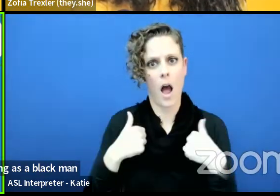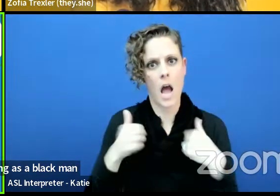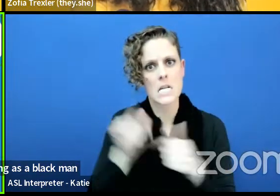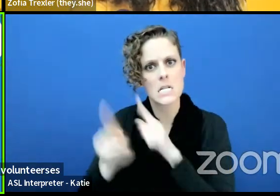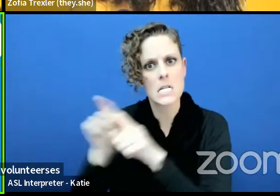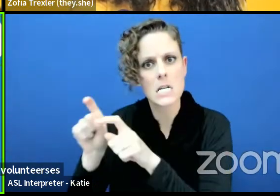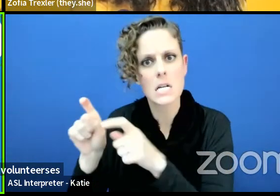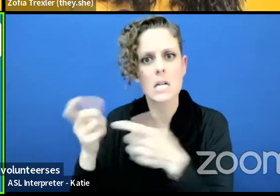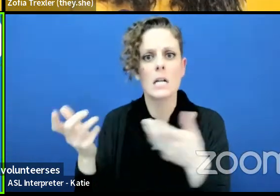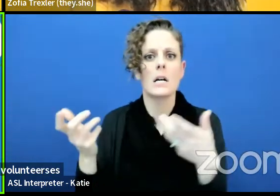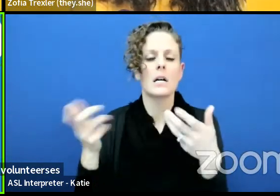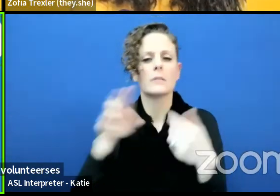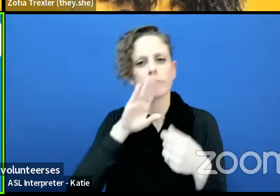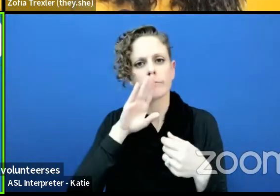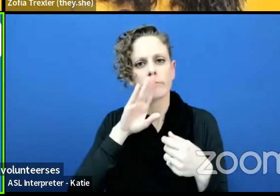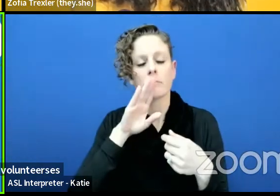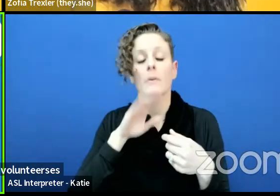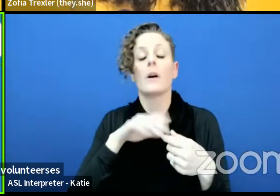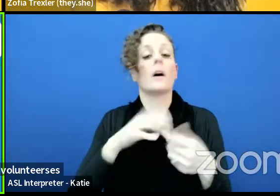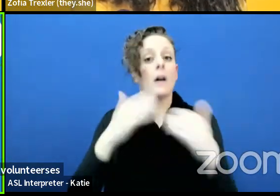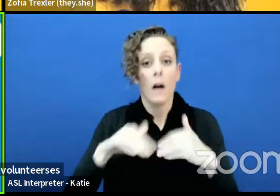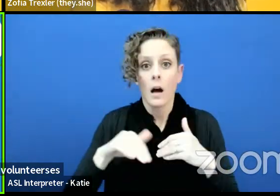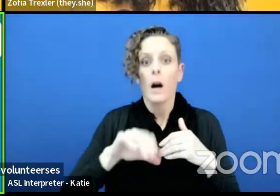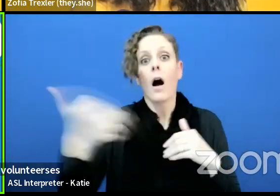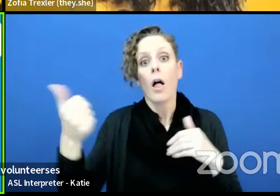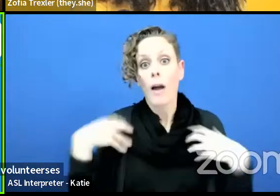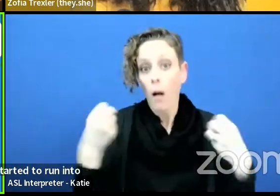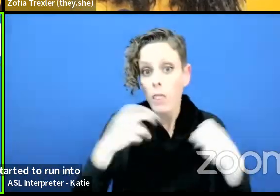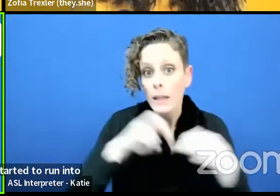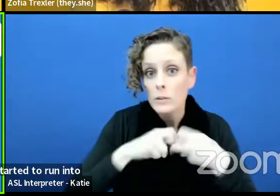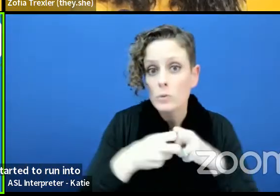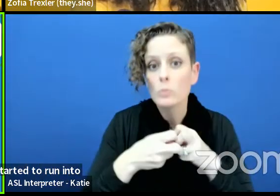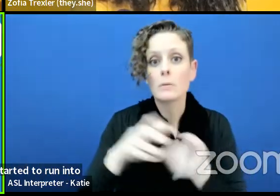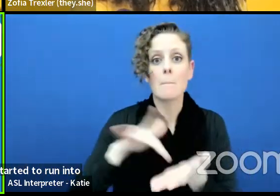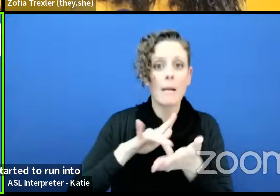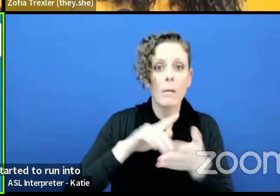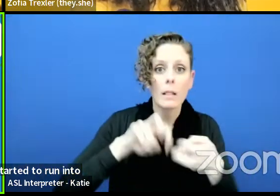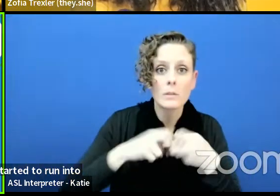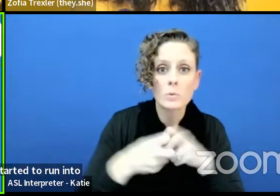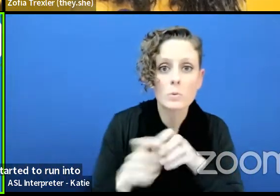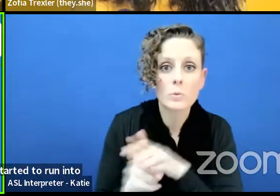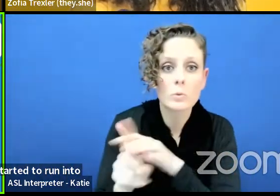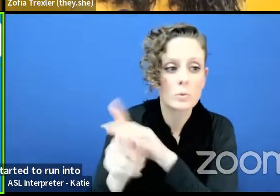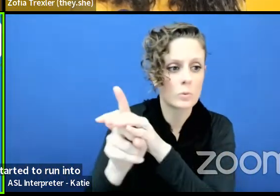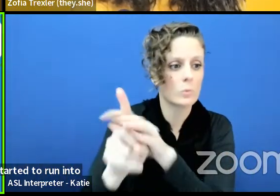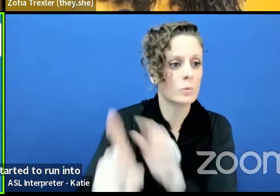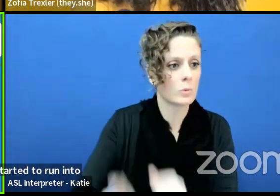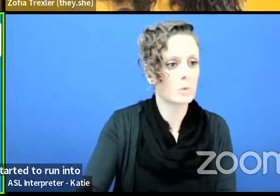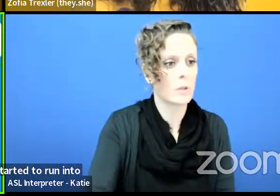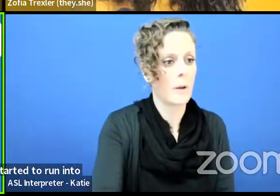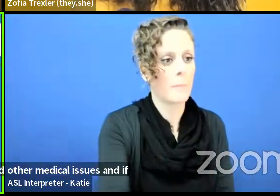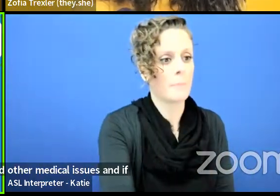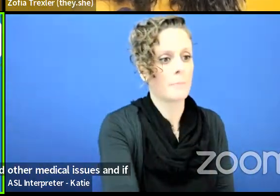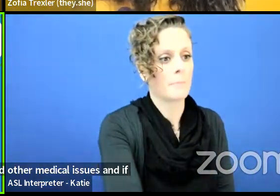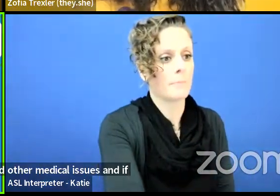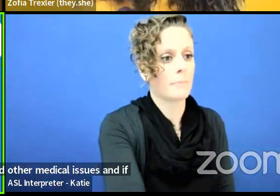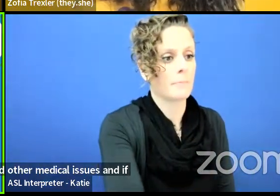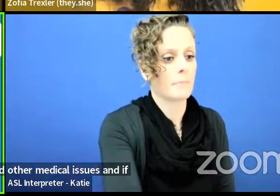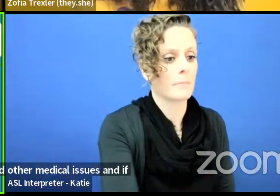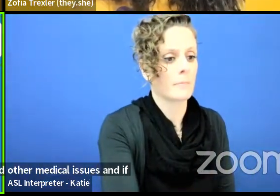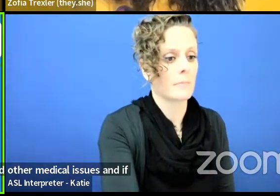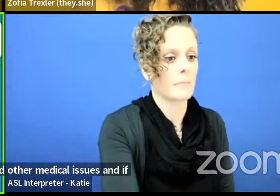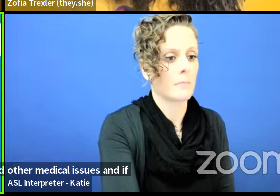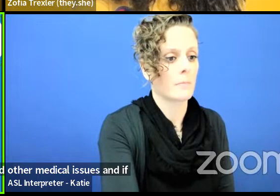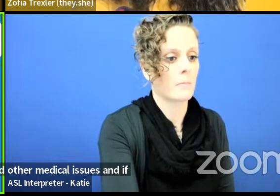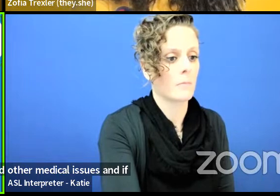health issues and then other medical issues. And if I didn't know the right questions, I